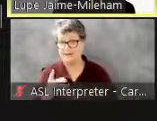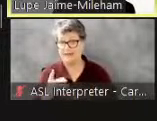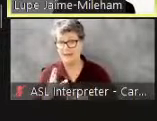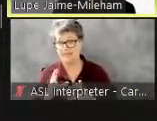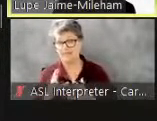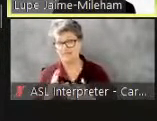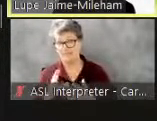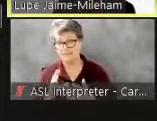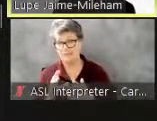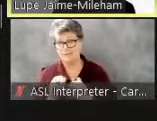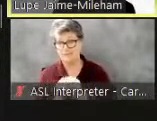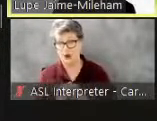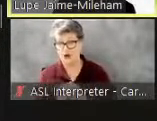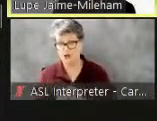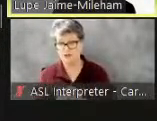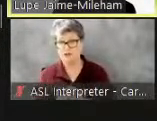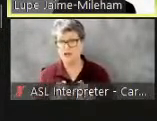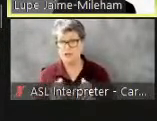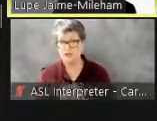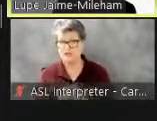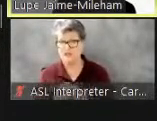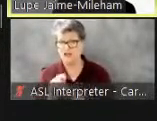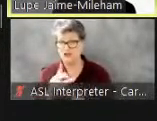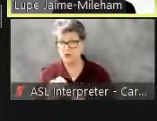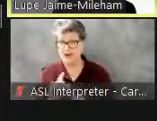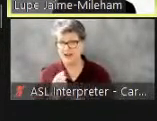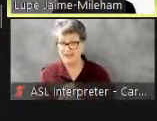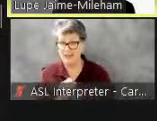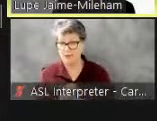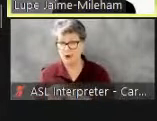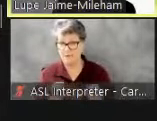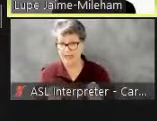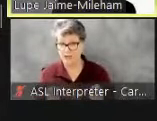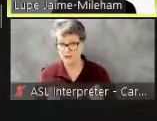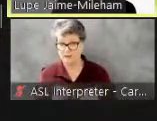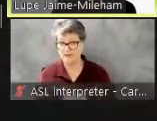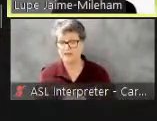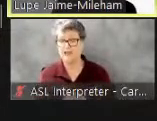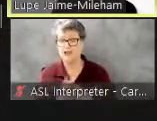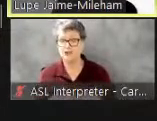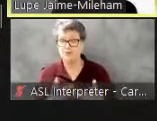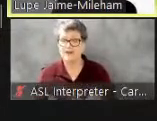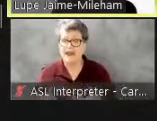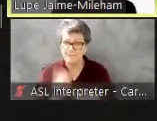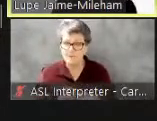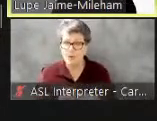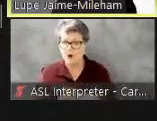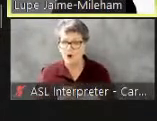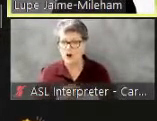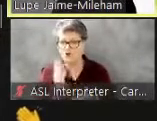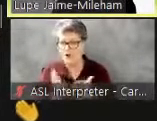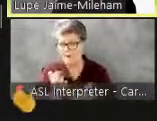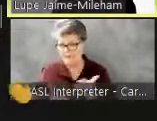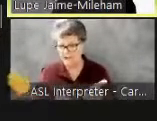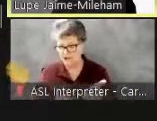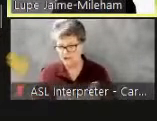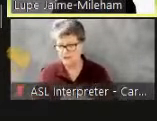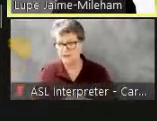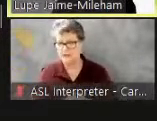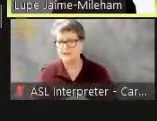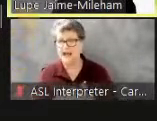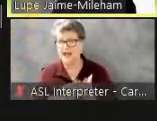through a joint labor management committee, so JLMC, to provide further recommendations and then add to